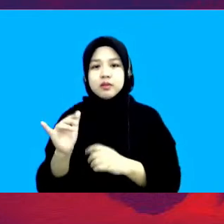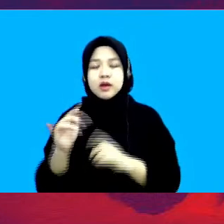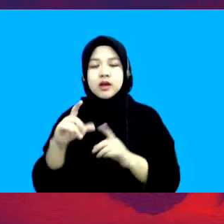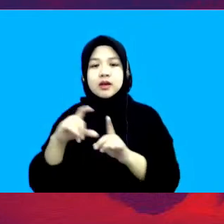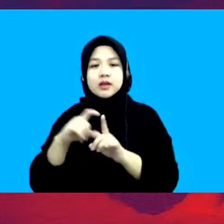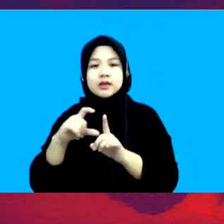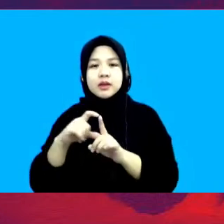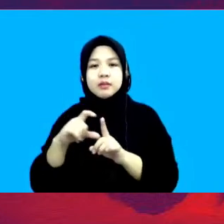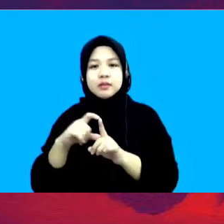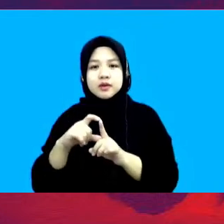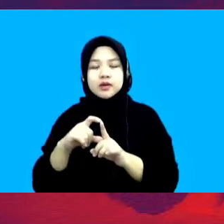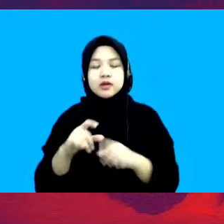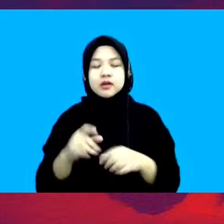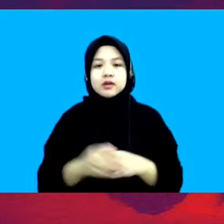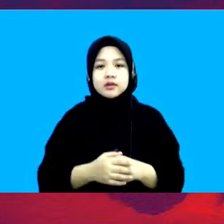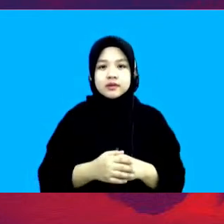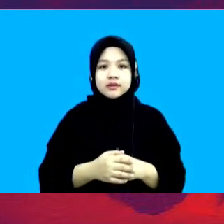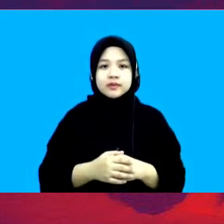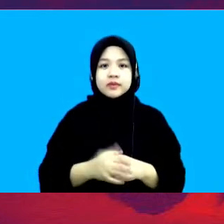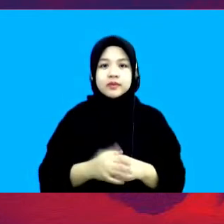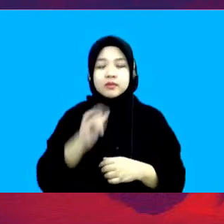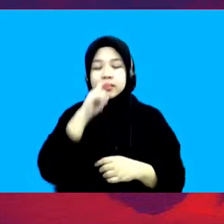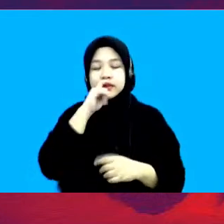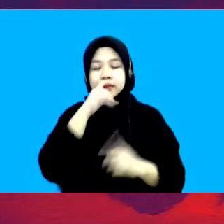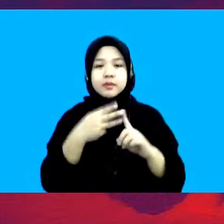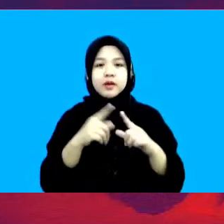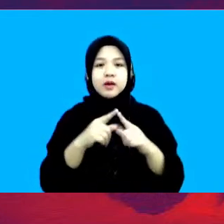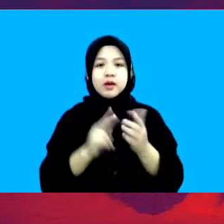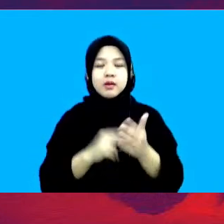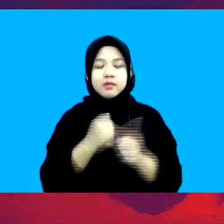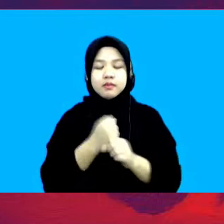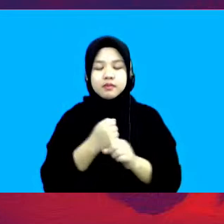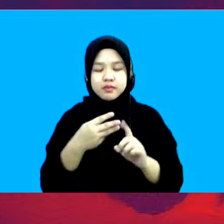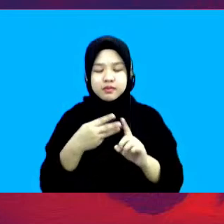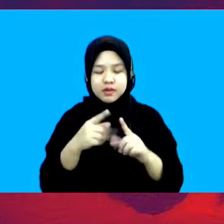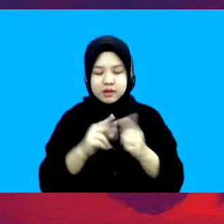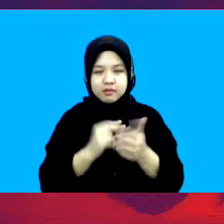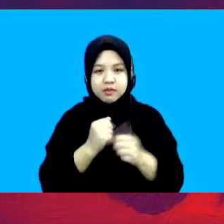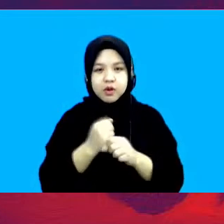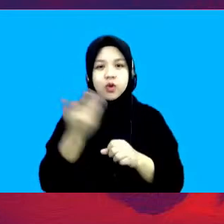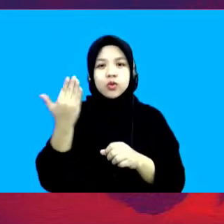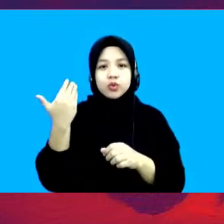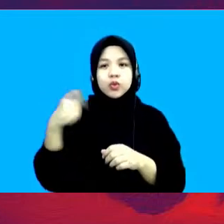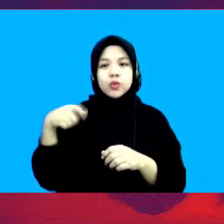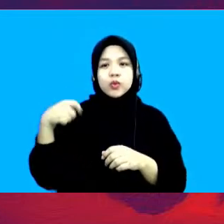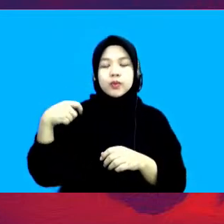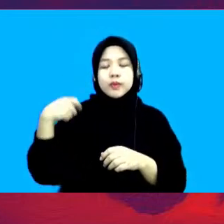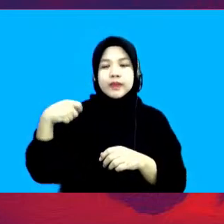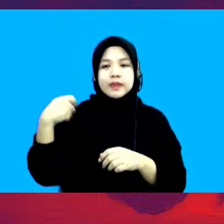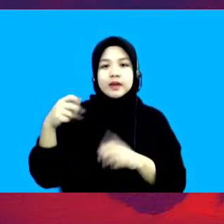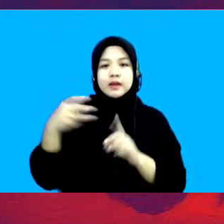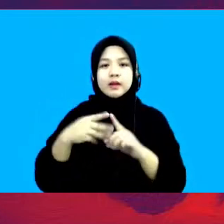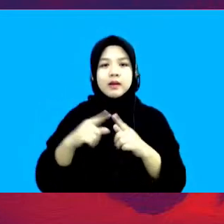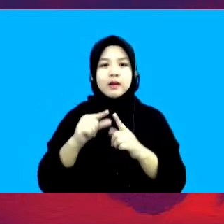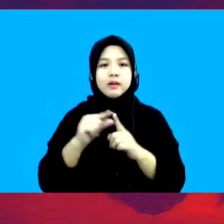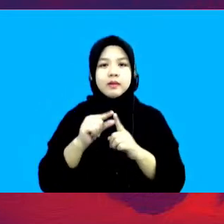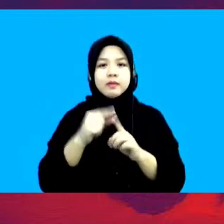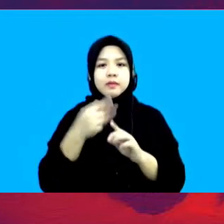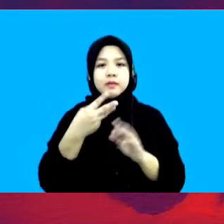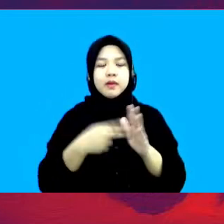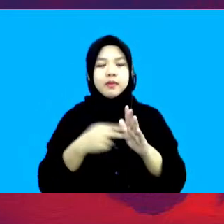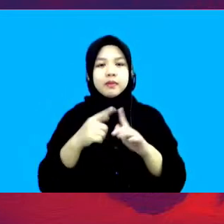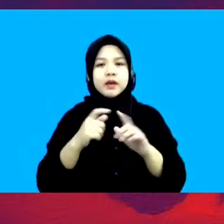budget constraint, and also the multiple objective. So the way we look at the development issue is, we cannot